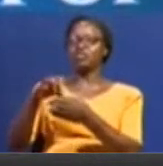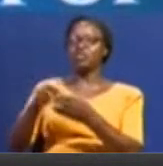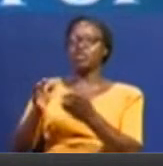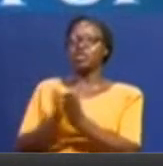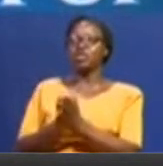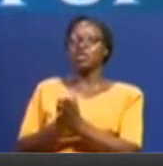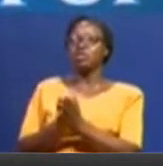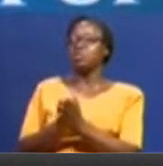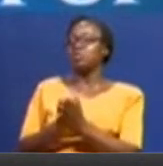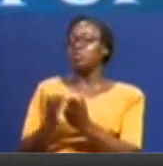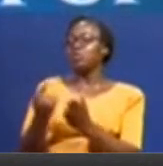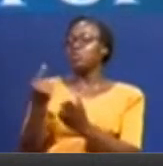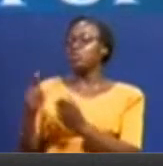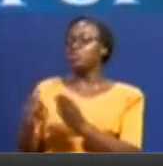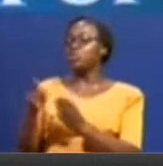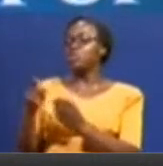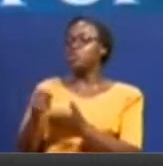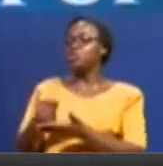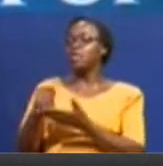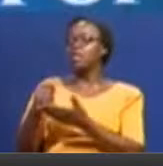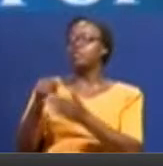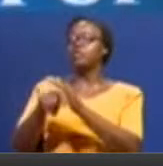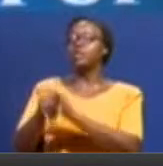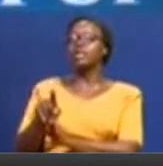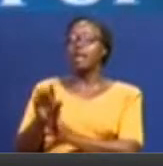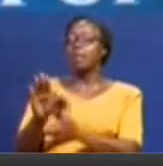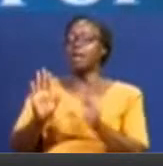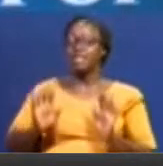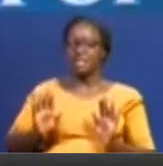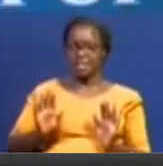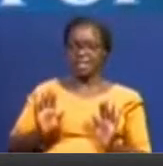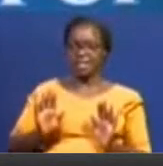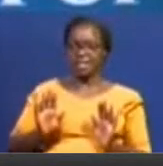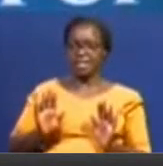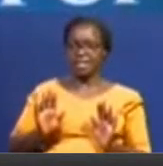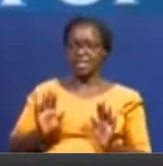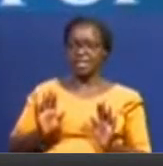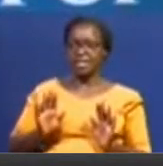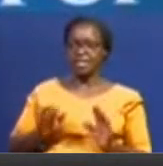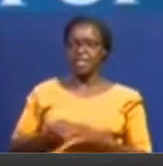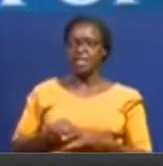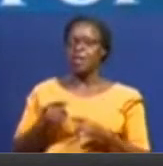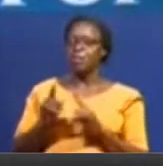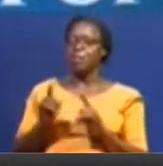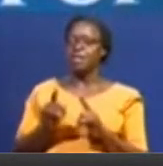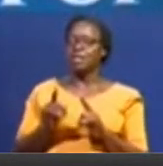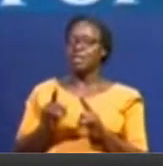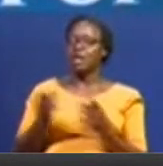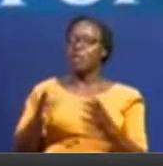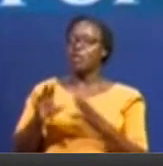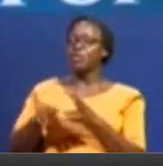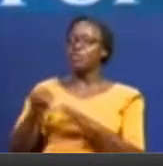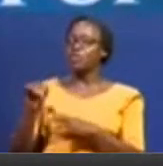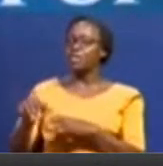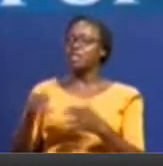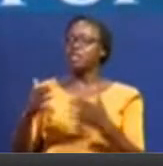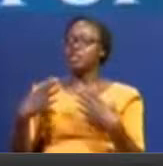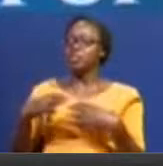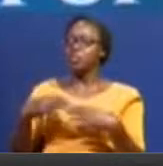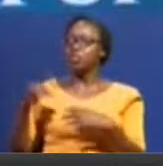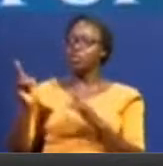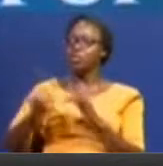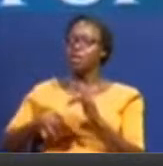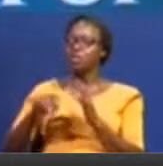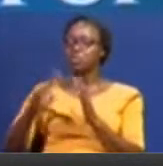an assisted voter. All you need is to be assisted to get to that booth. But where you find that there are people who cannot